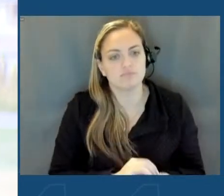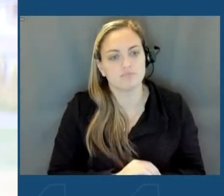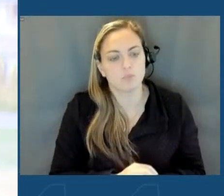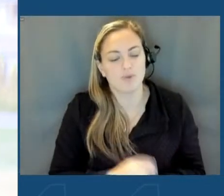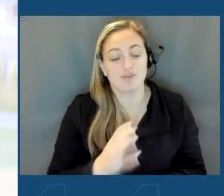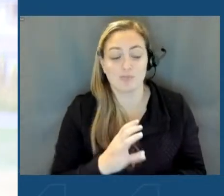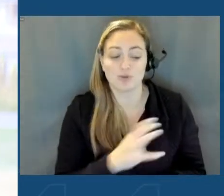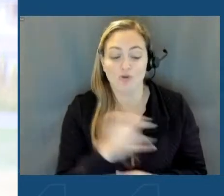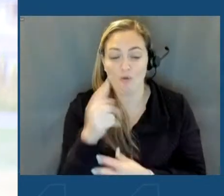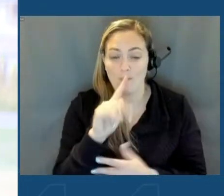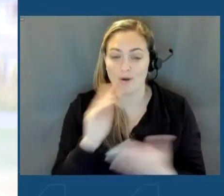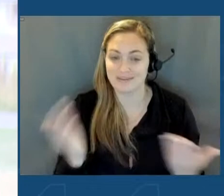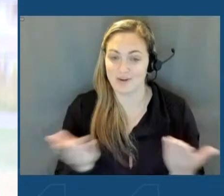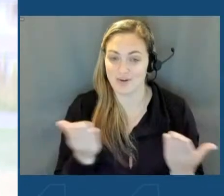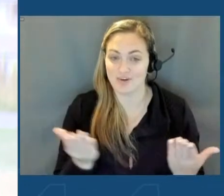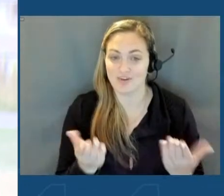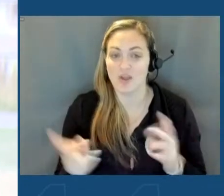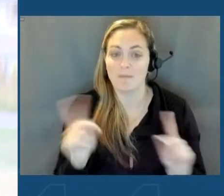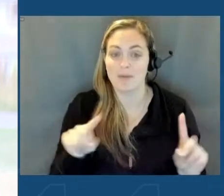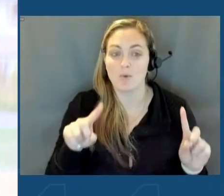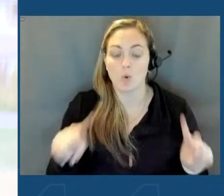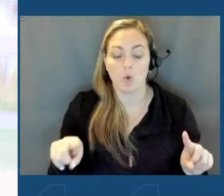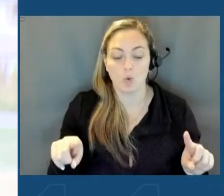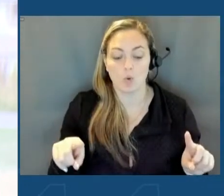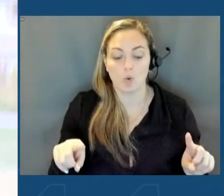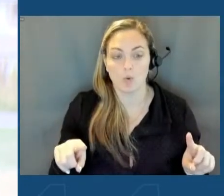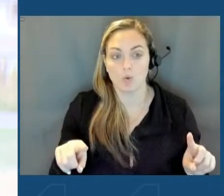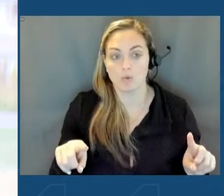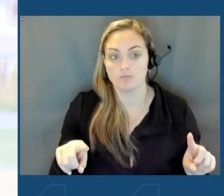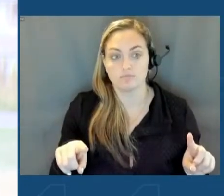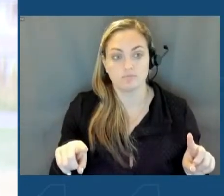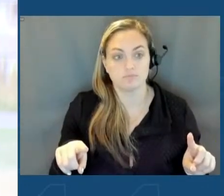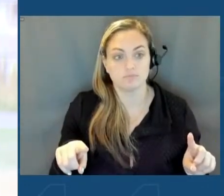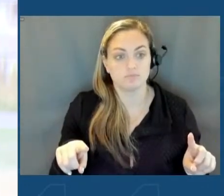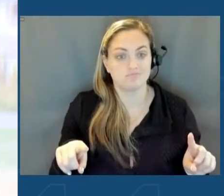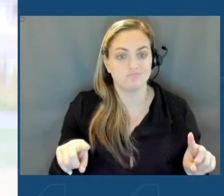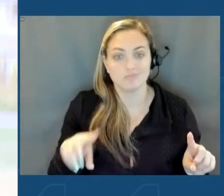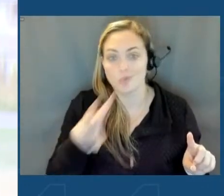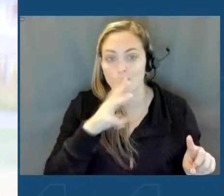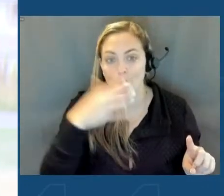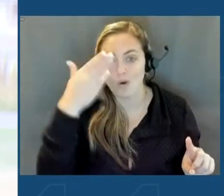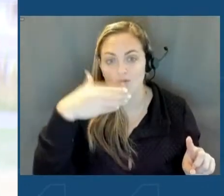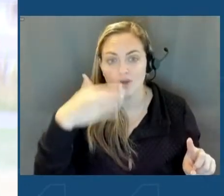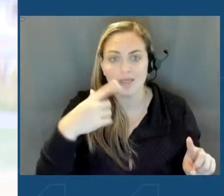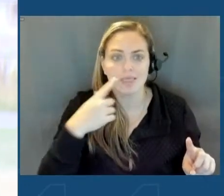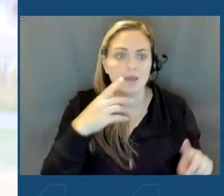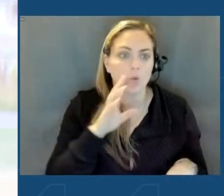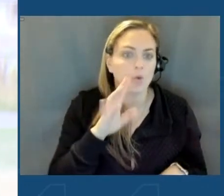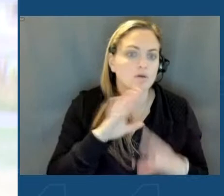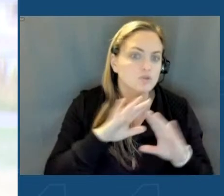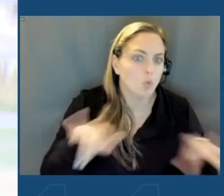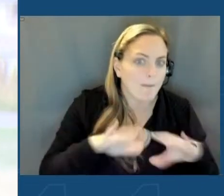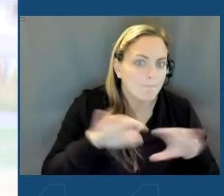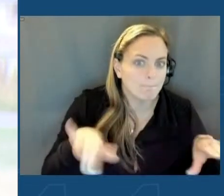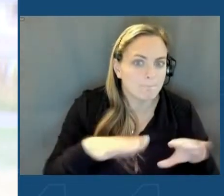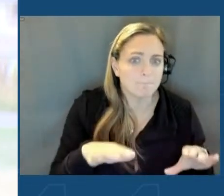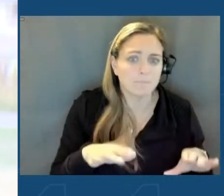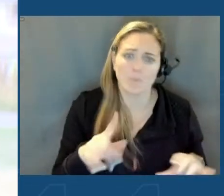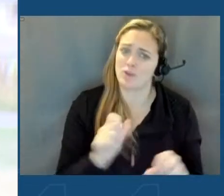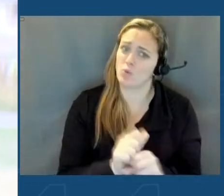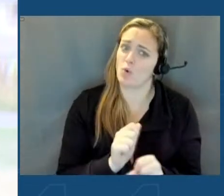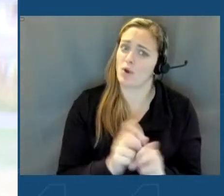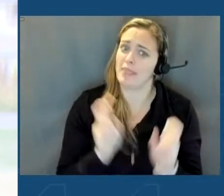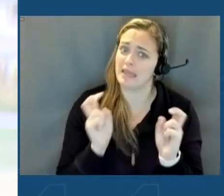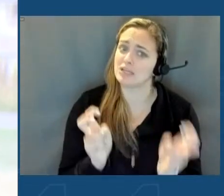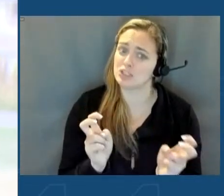here. People go down to our waterfront here and they think they're going to swim. Now we got to work on that issue,